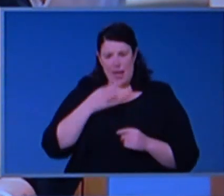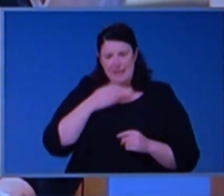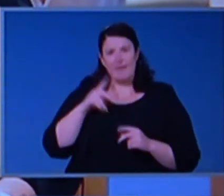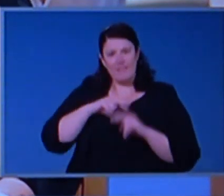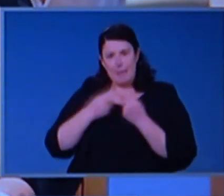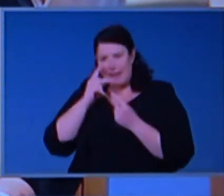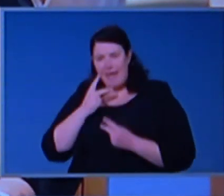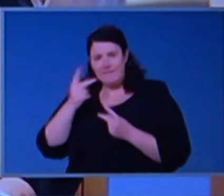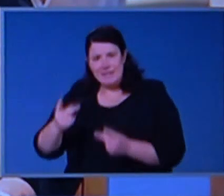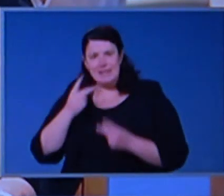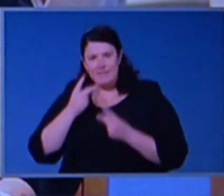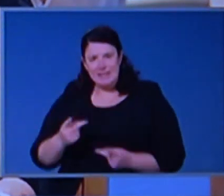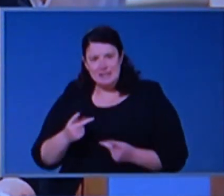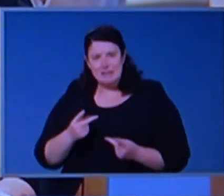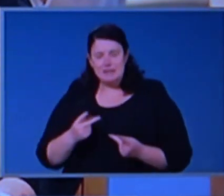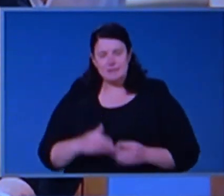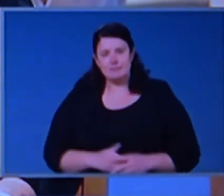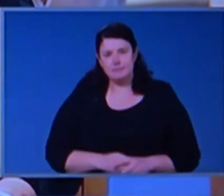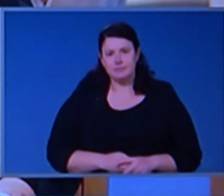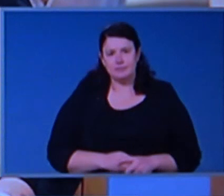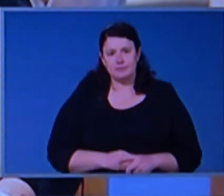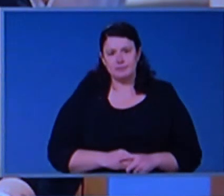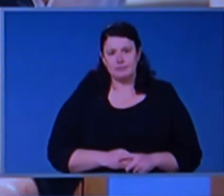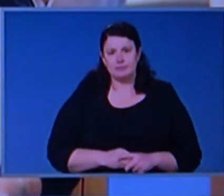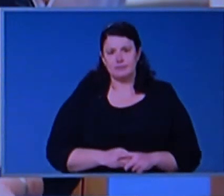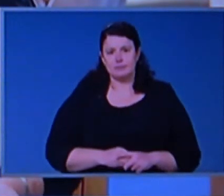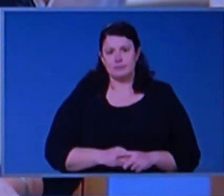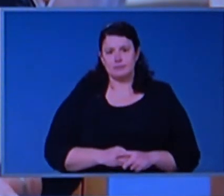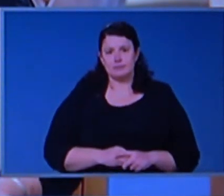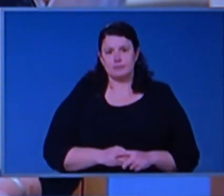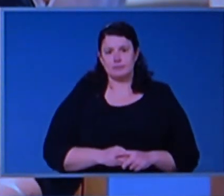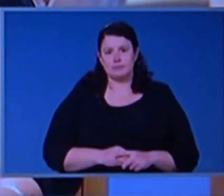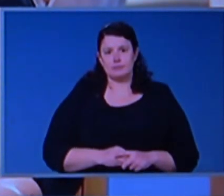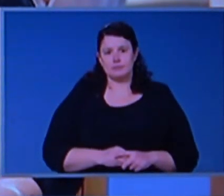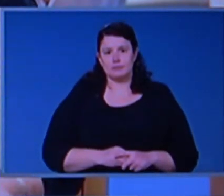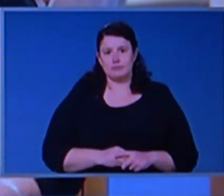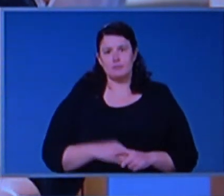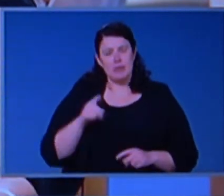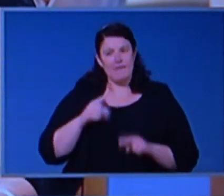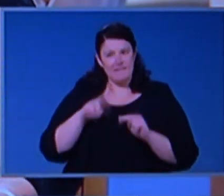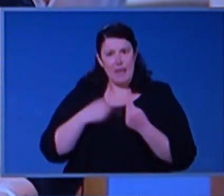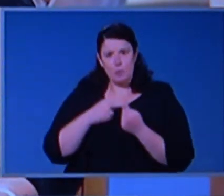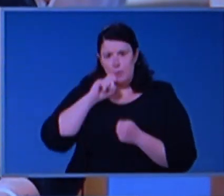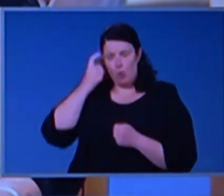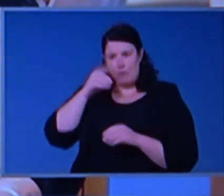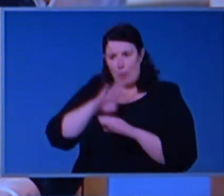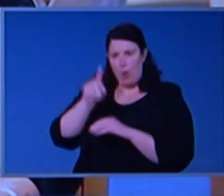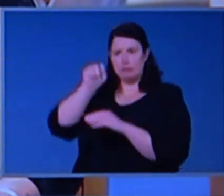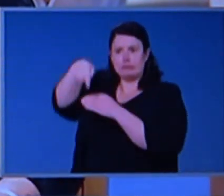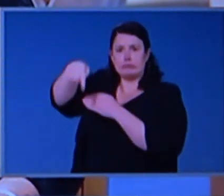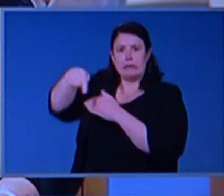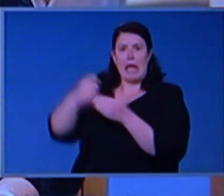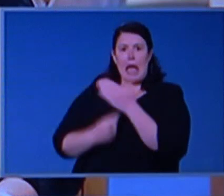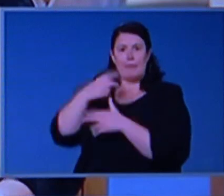would be worried, not so much about the virus, but whatever else goes on in nursing homes when they're